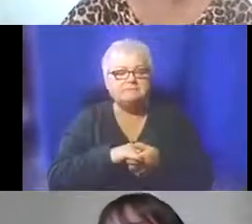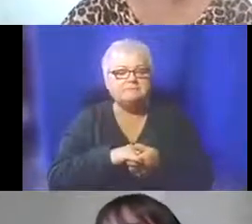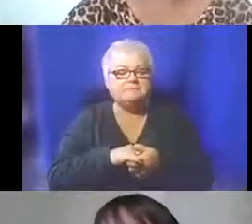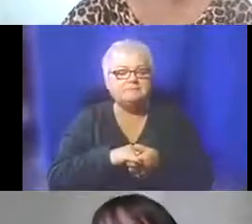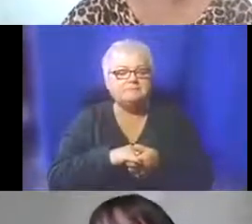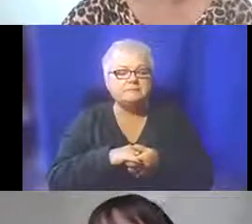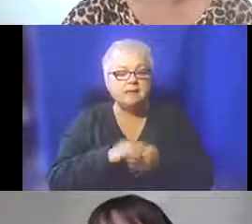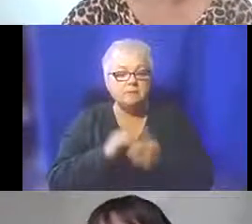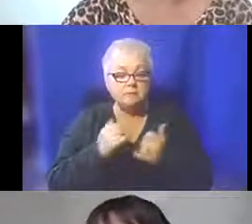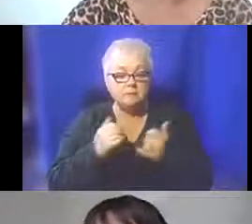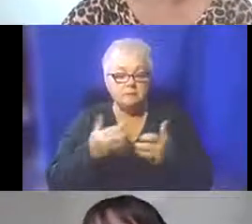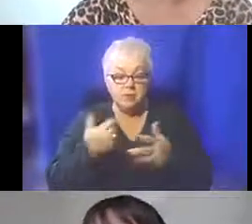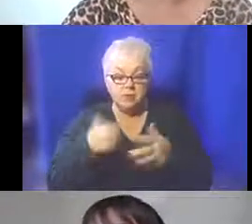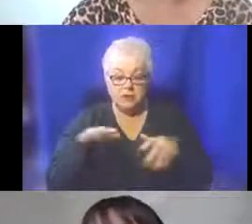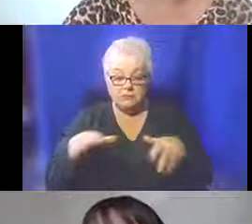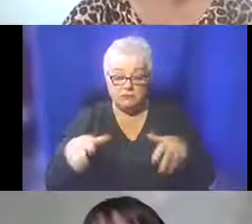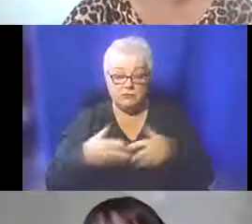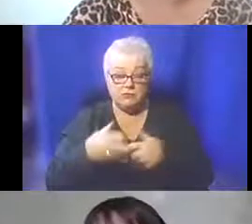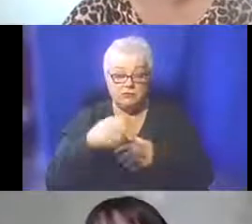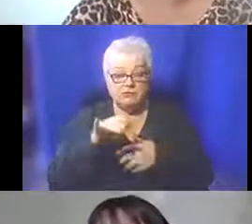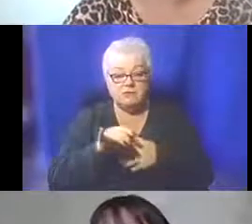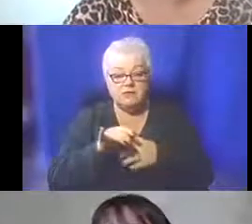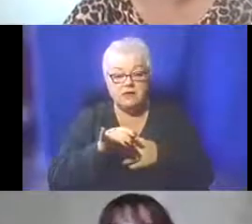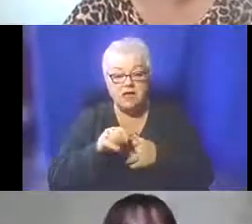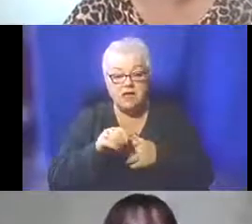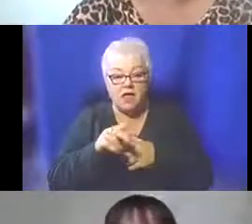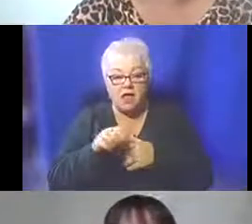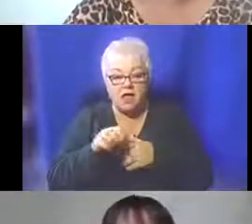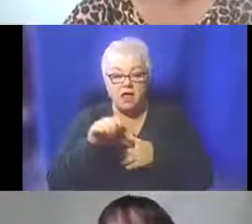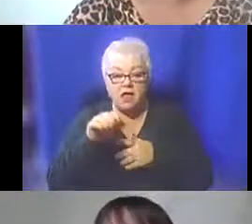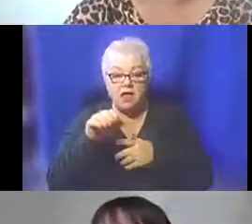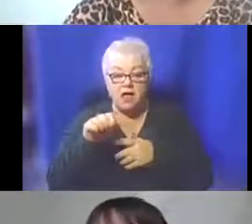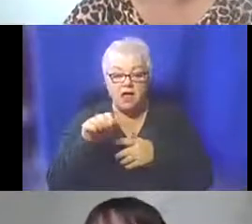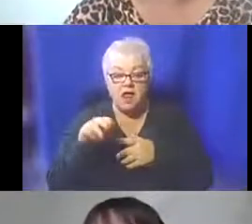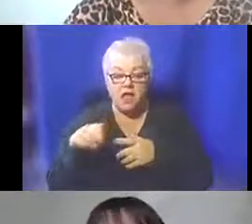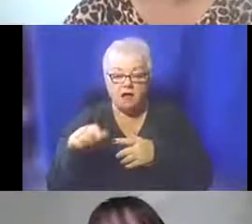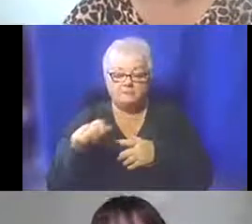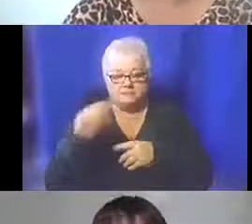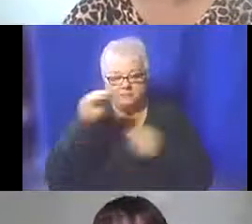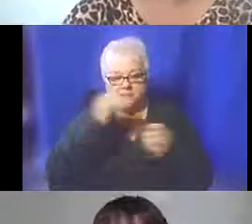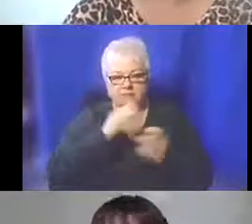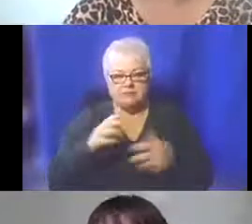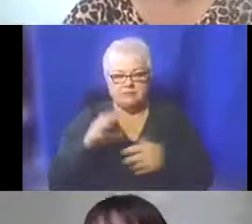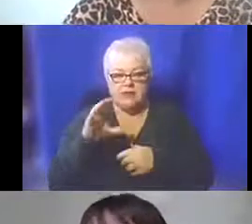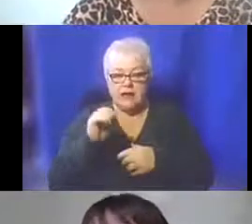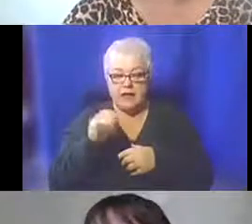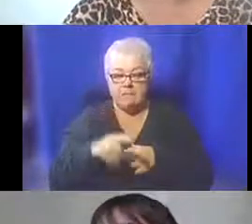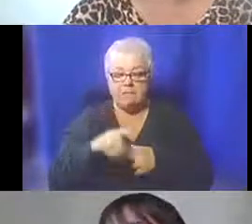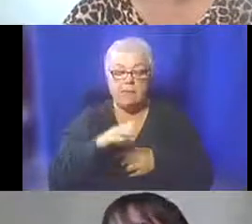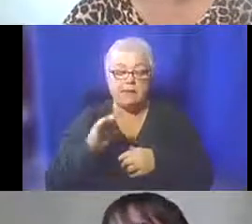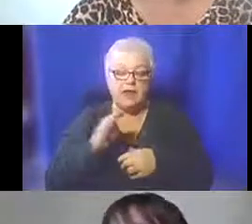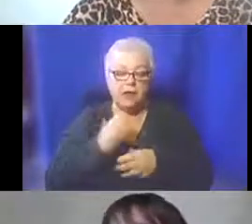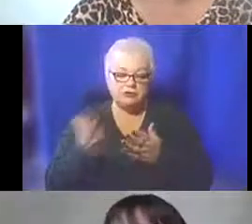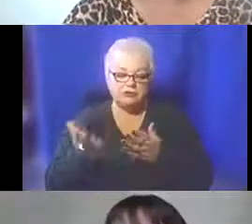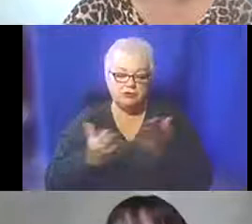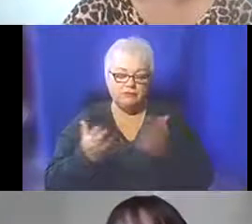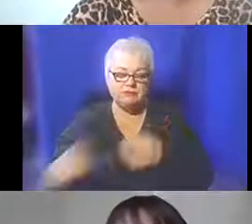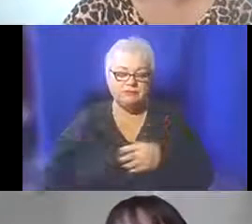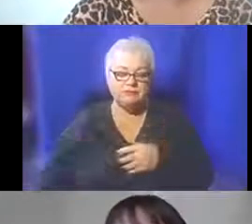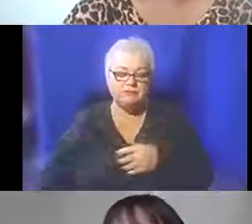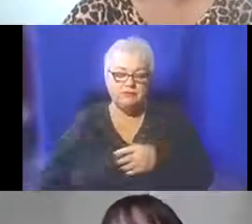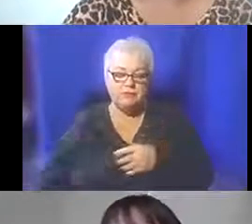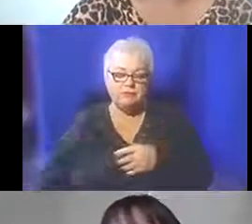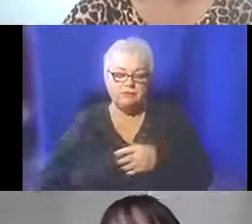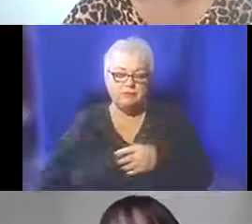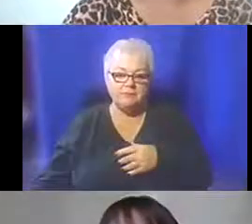Now, before I introduce Ayana, I'd like to quickly share additional information about CAP and our services. So CAP's mission is